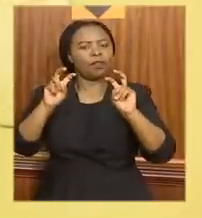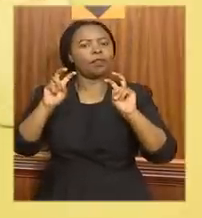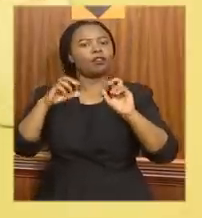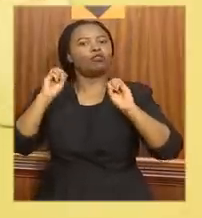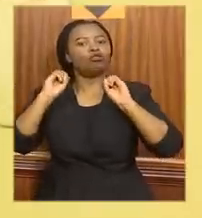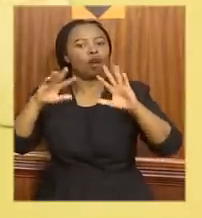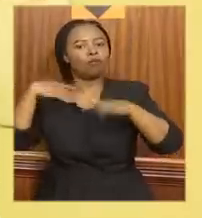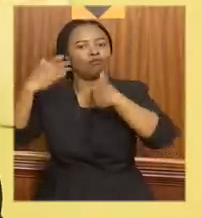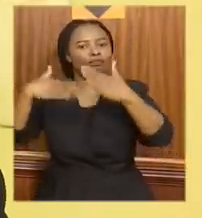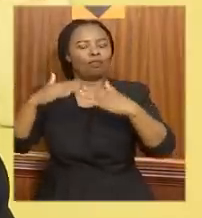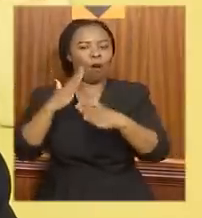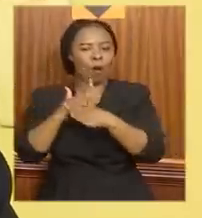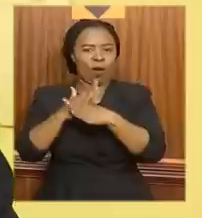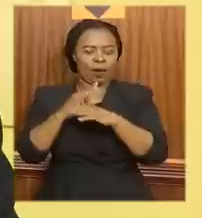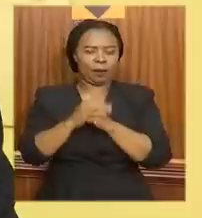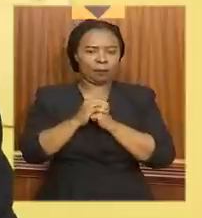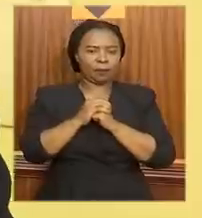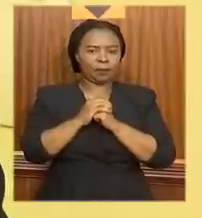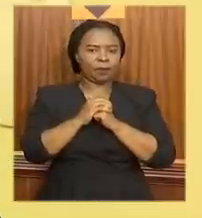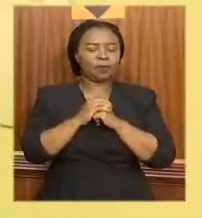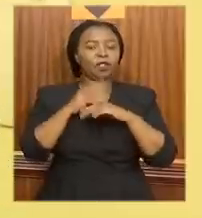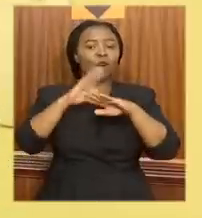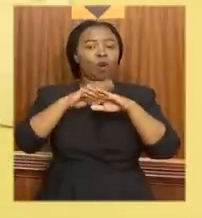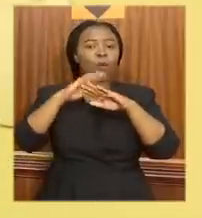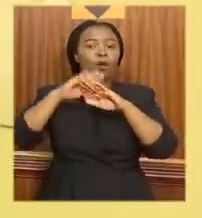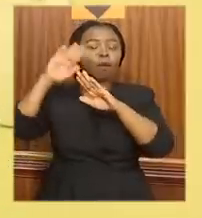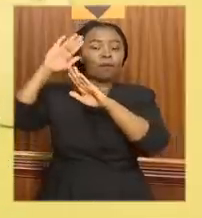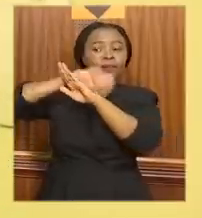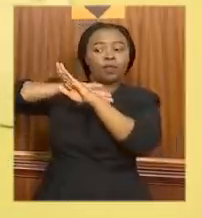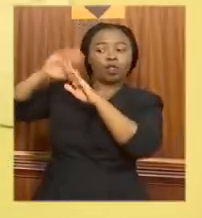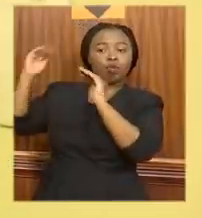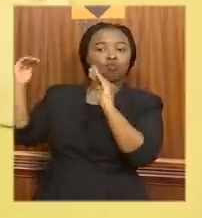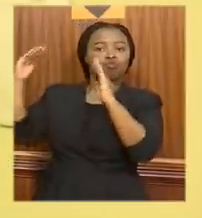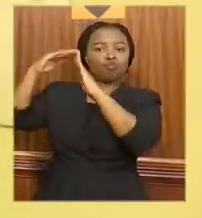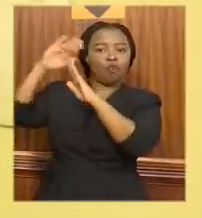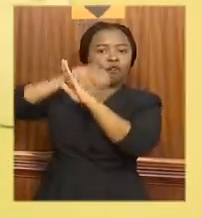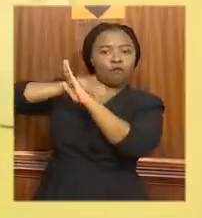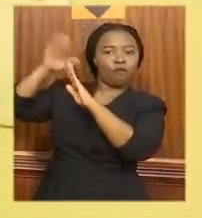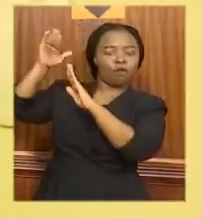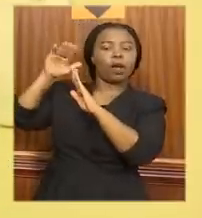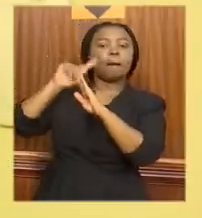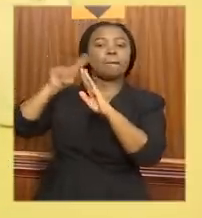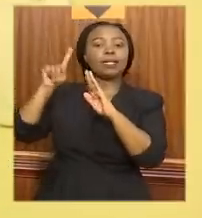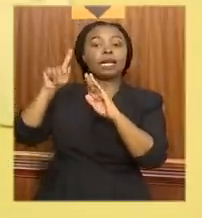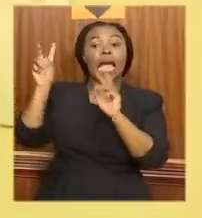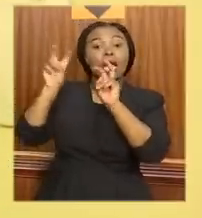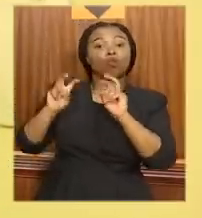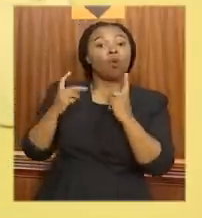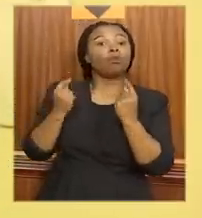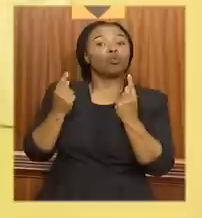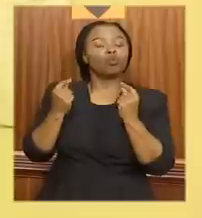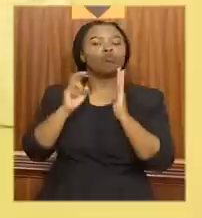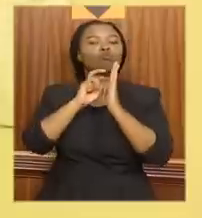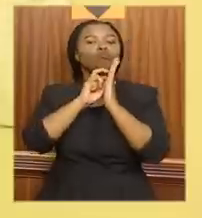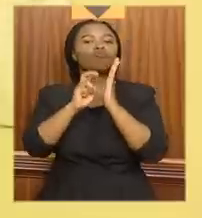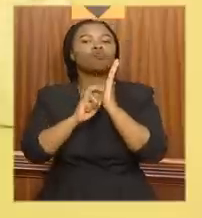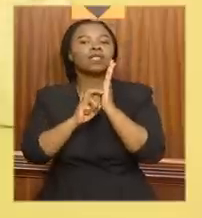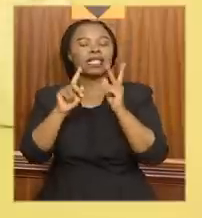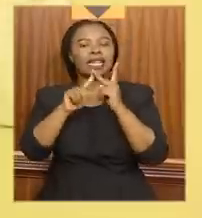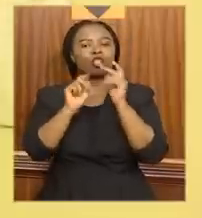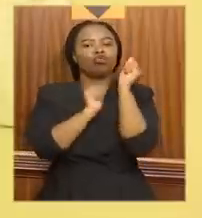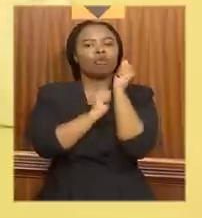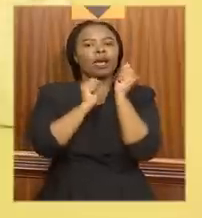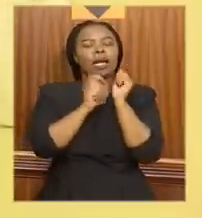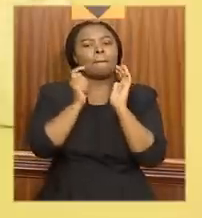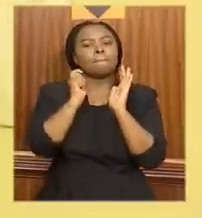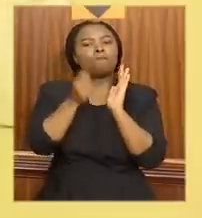To incentivize greater uptake of rooftop solar, Eskom will develop rules and a pricing structure known as